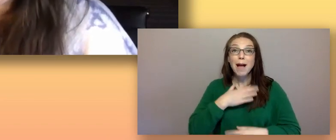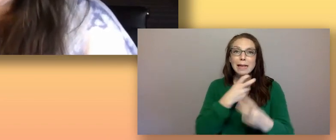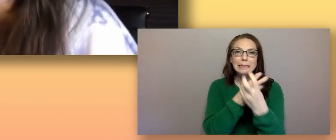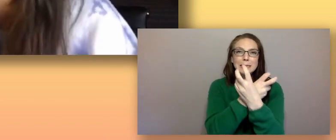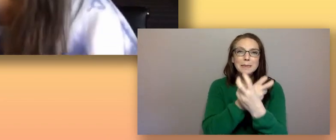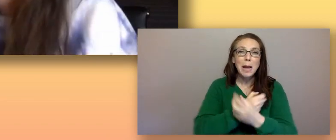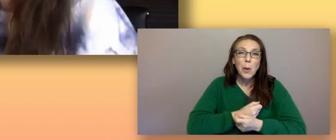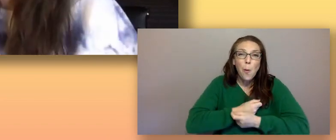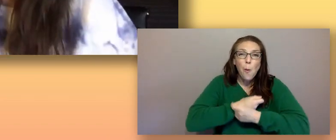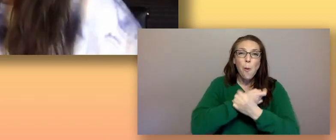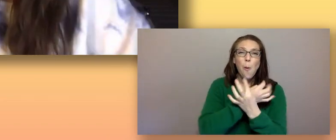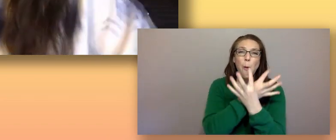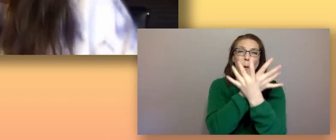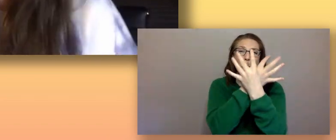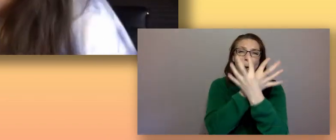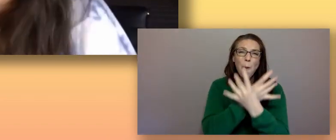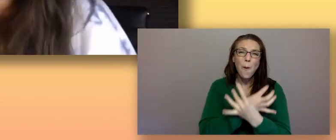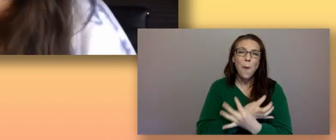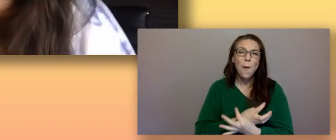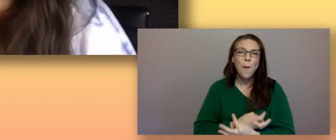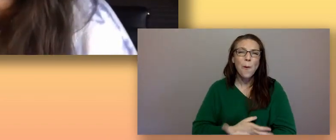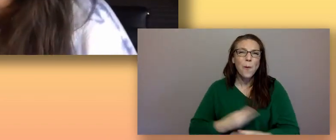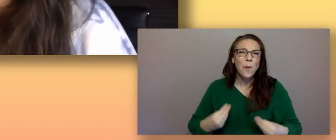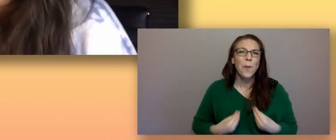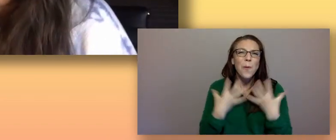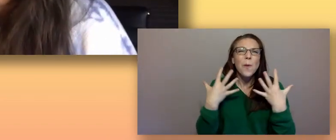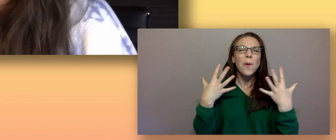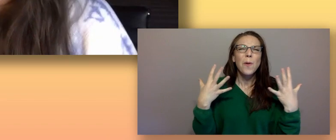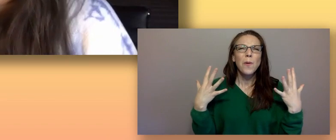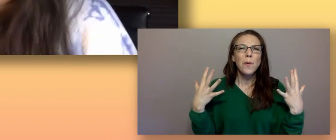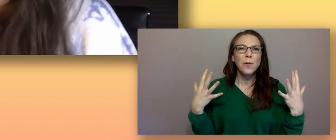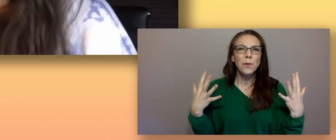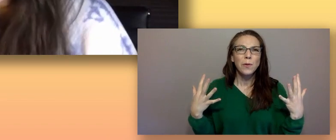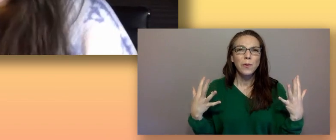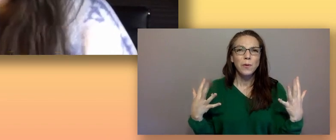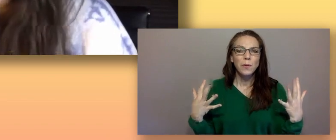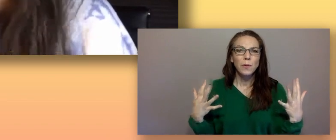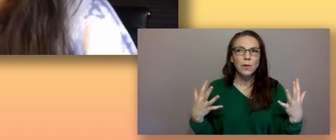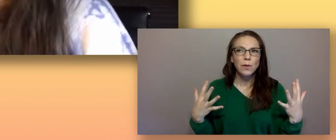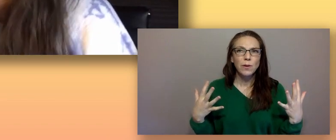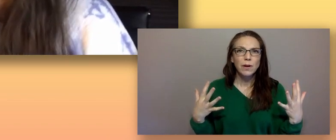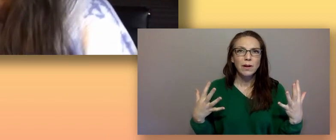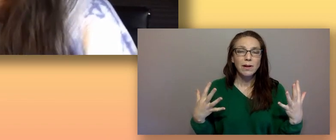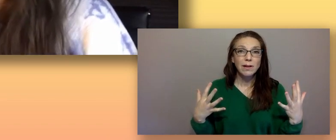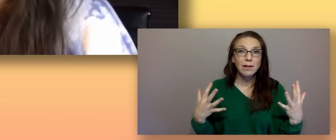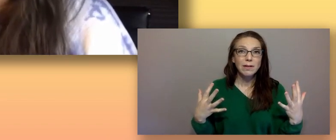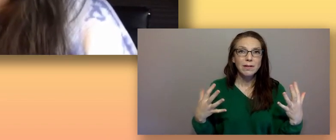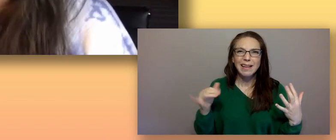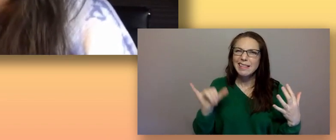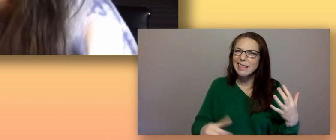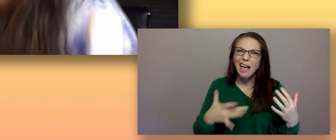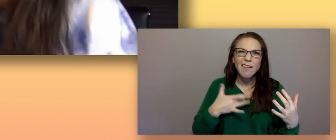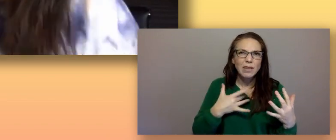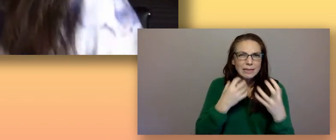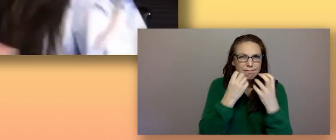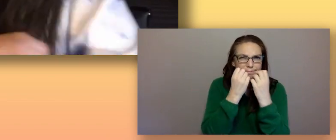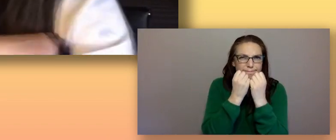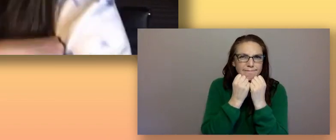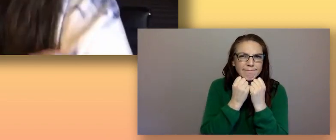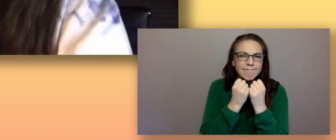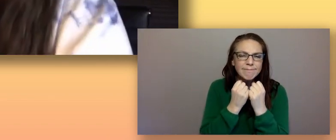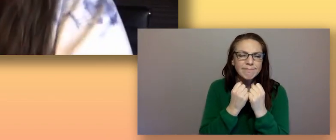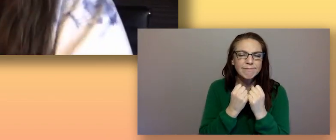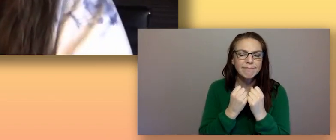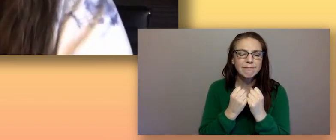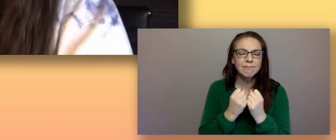spine, like the total opposite of every other feeling I get. I can't even remember the last time someone touched me like that.